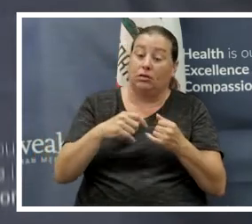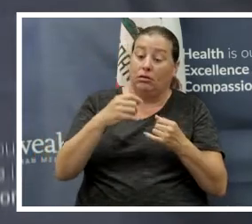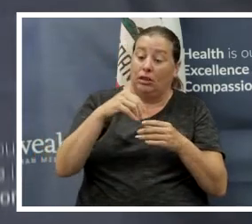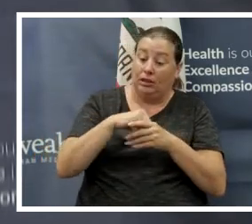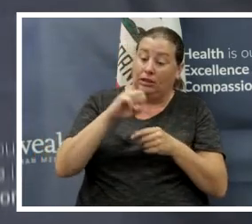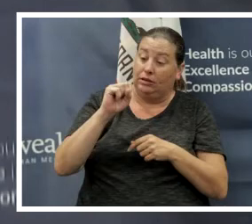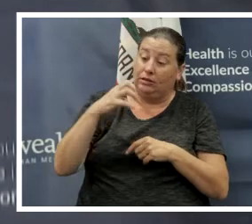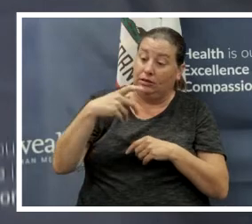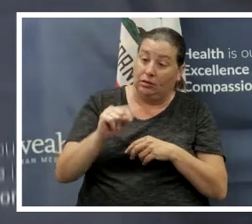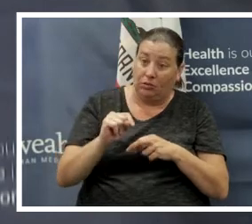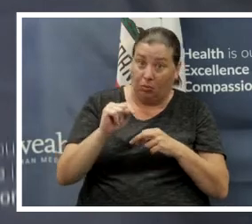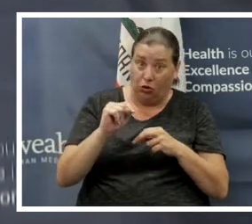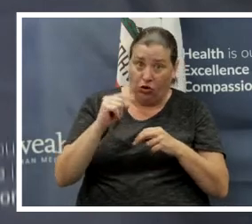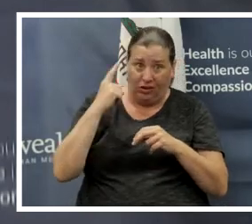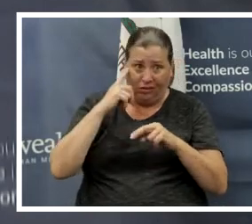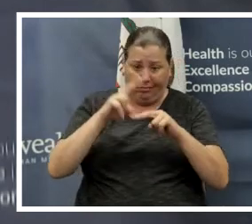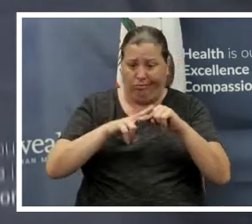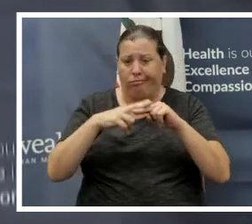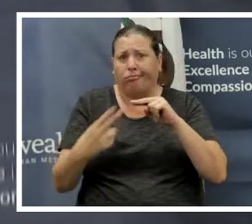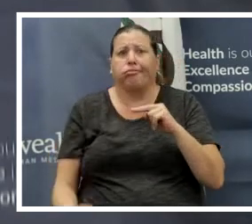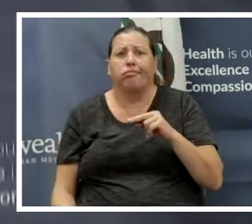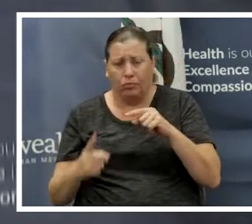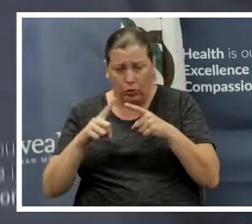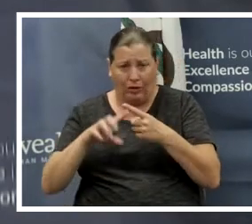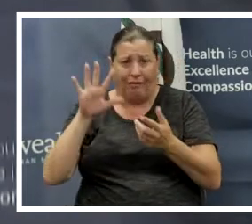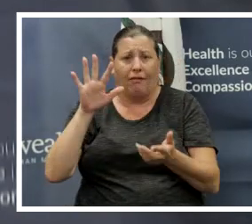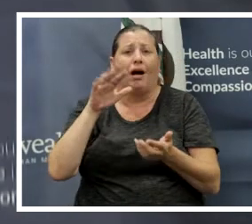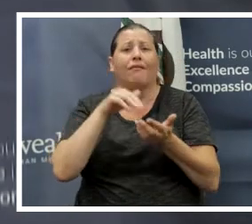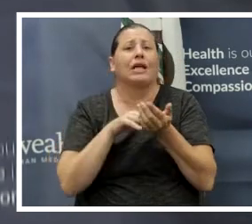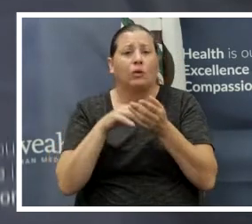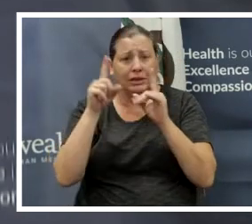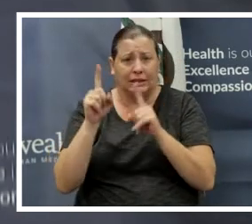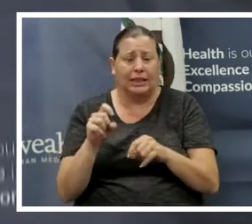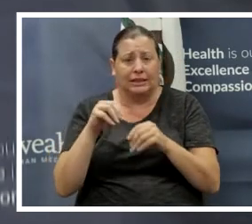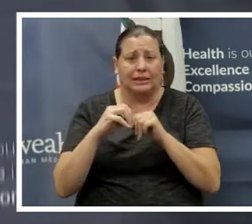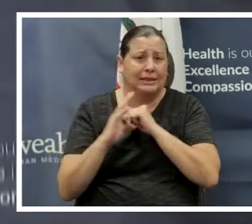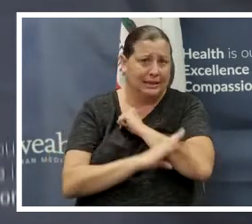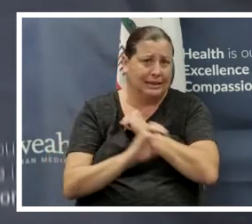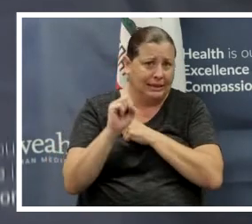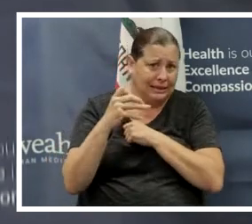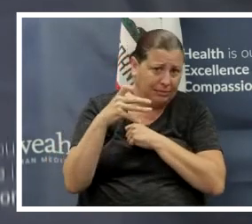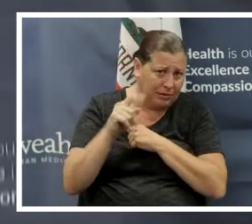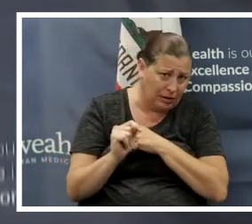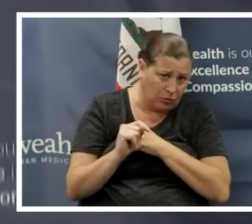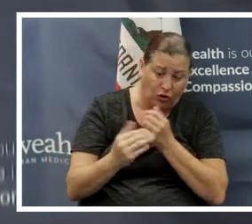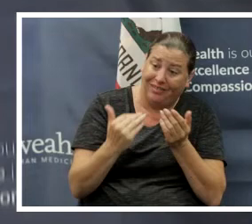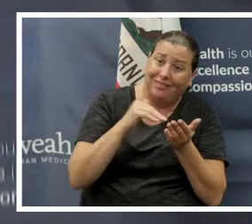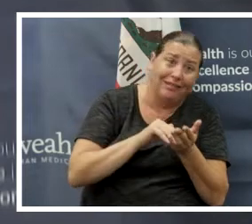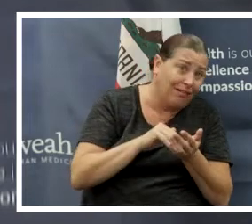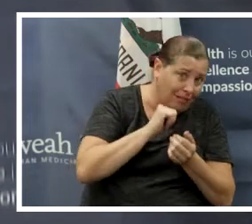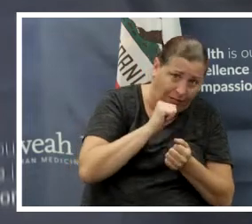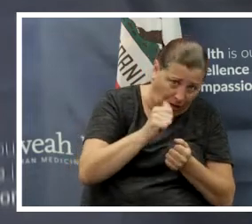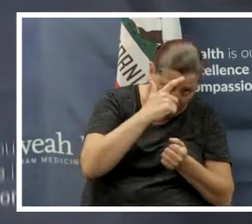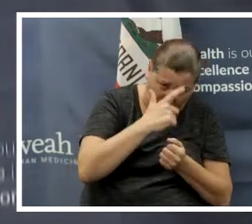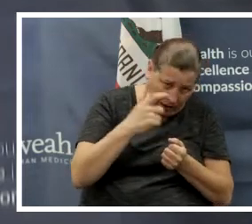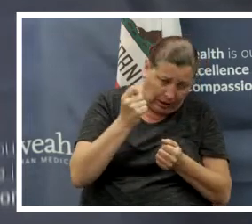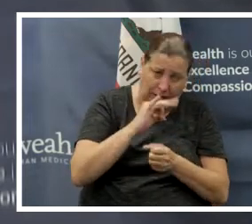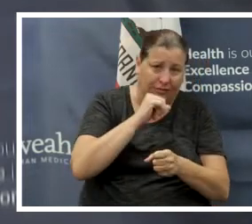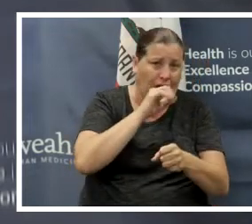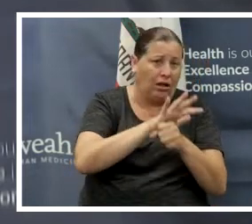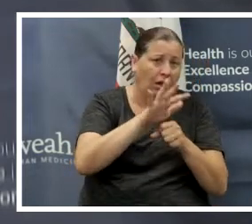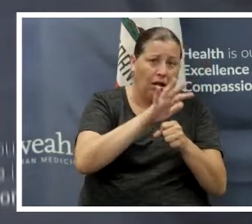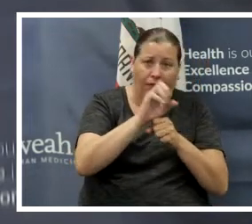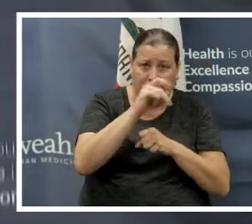fell to, I think, about 5,000 tests in September. And again, not because of supply